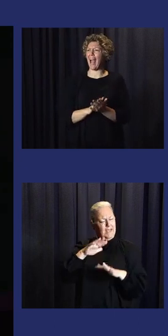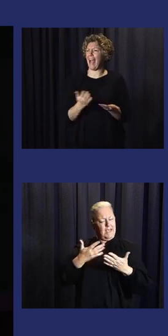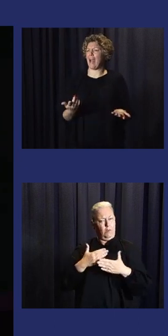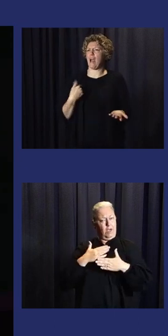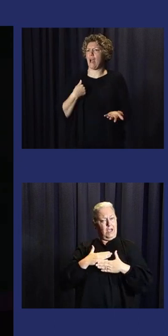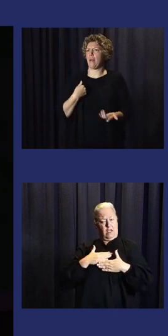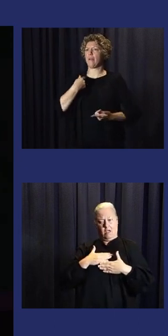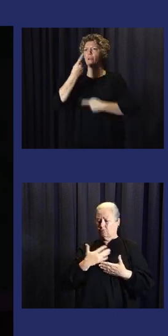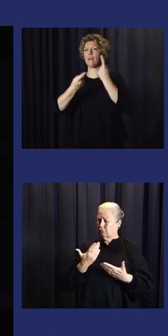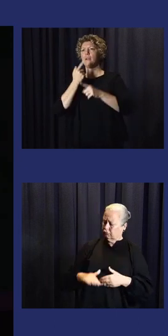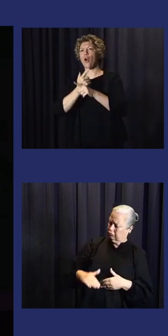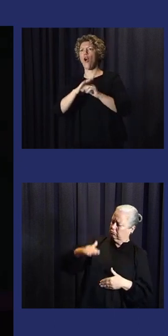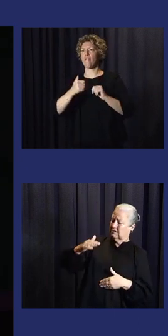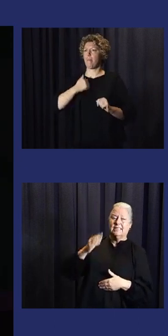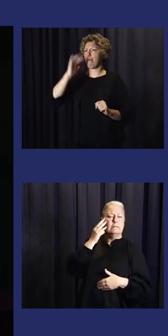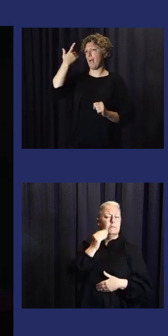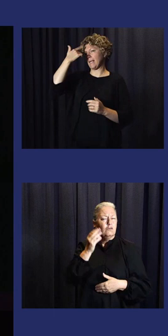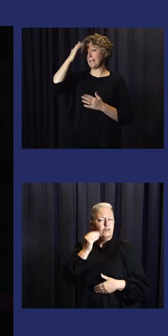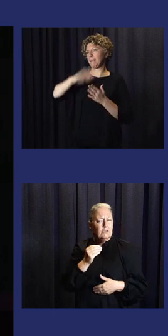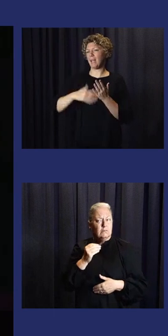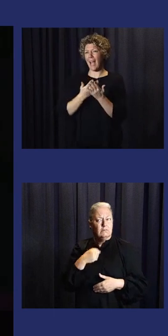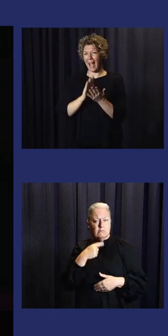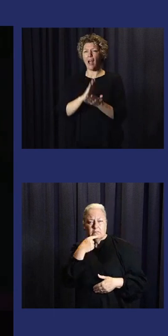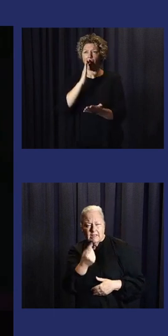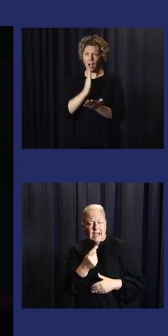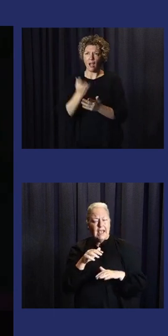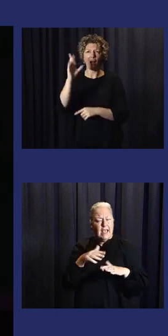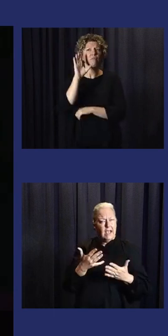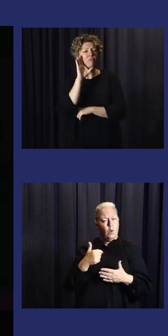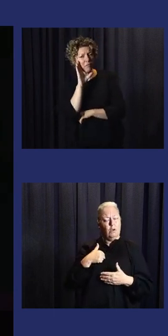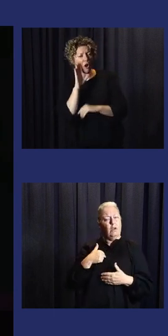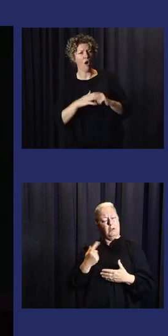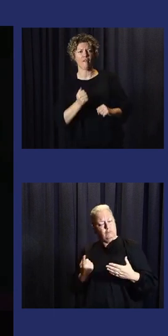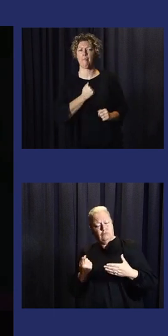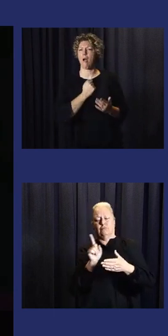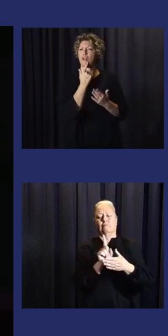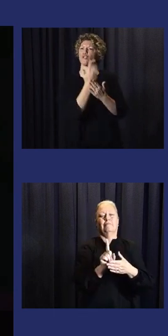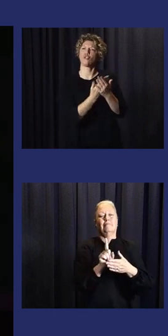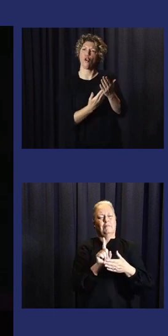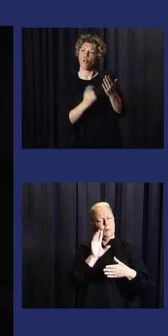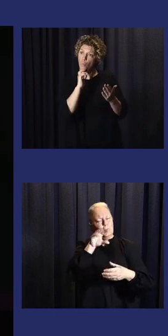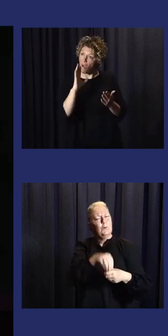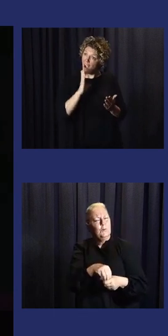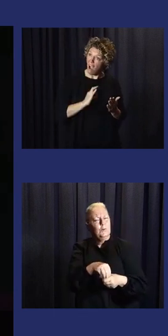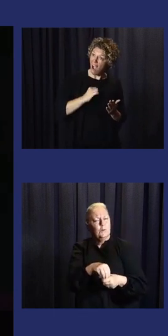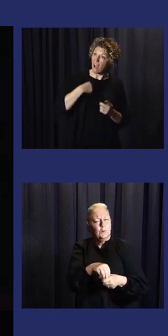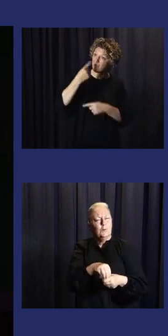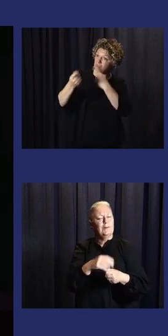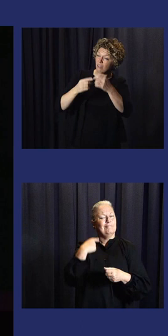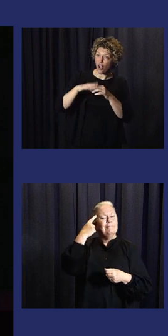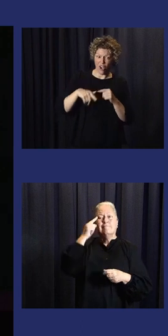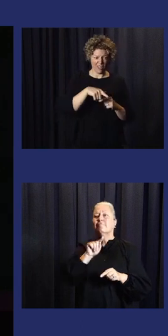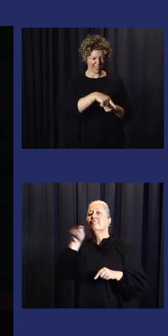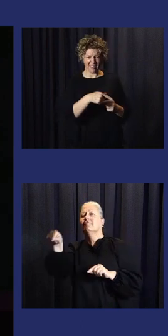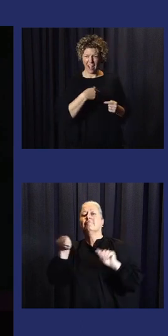and experience going to be authentically and actively sought out and included when preparing for the